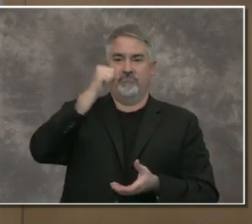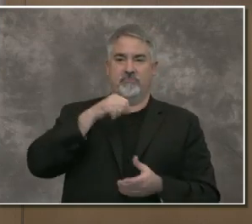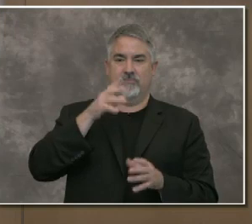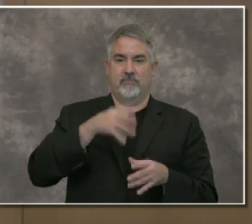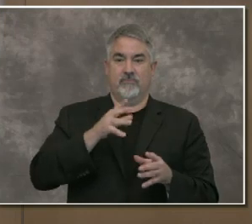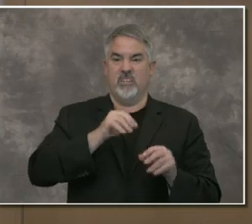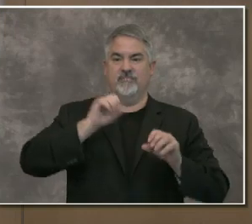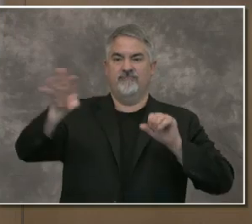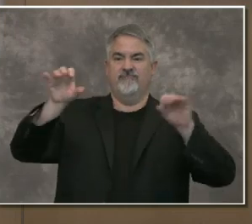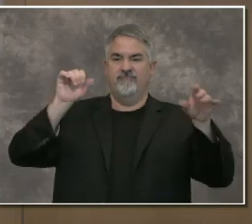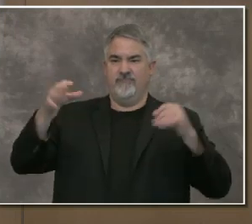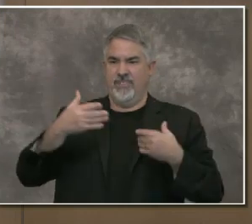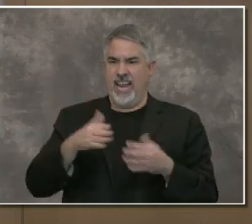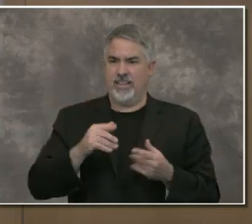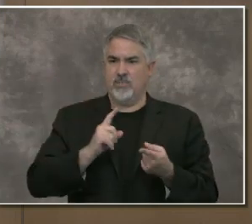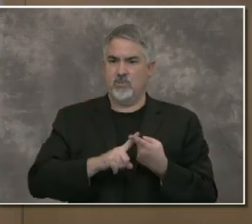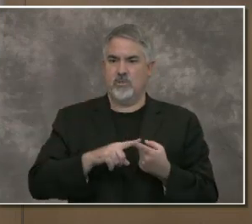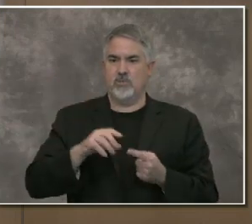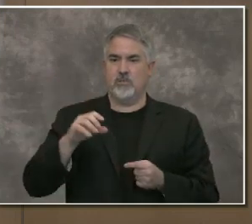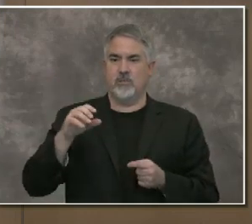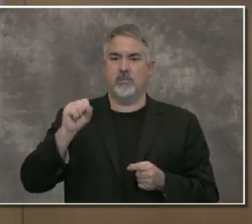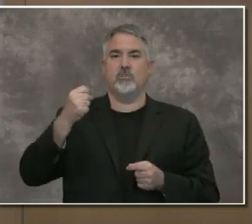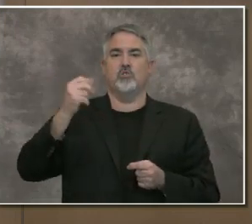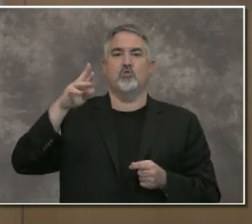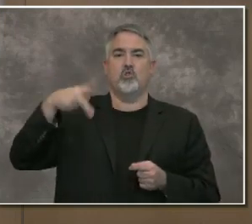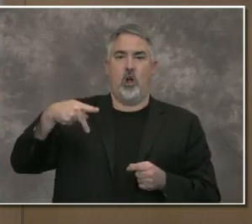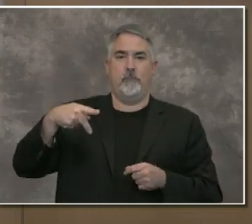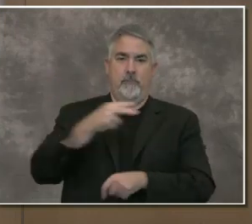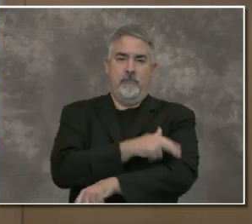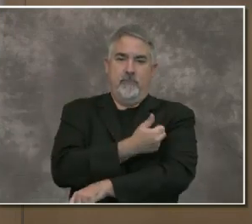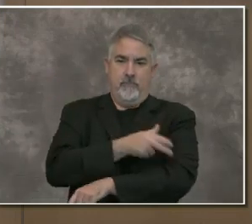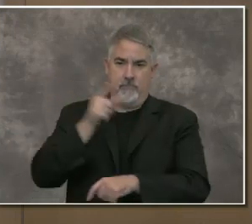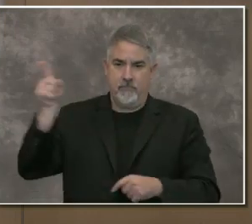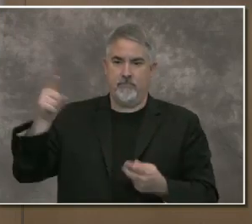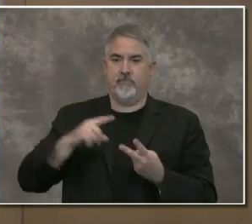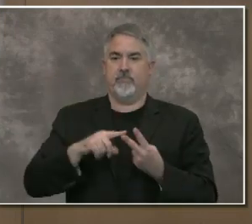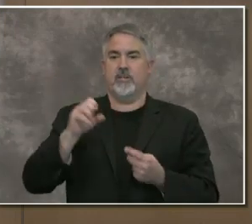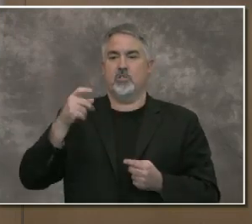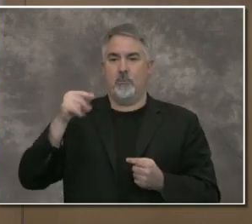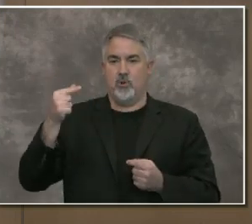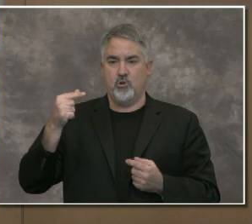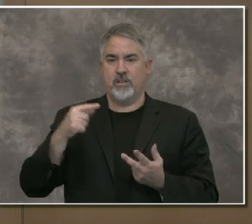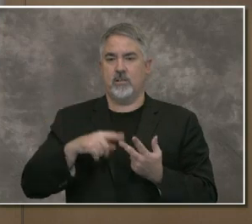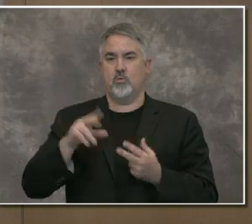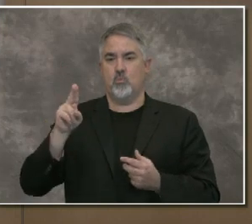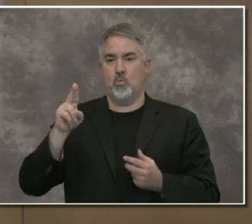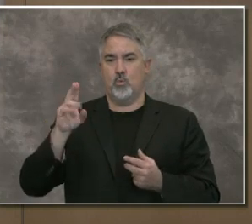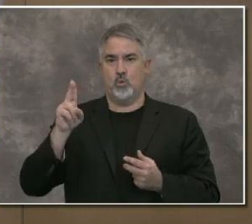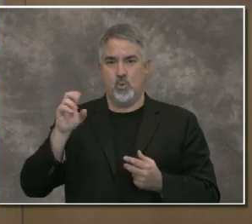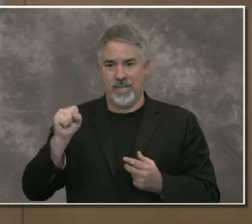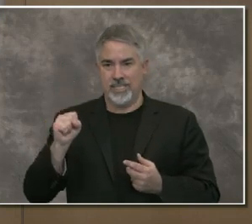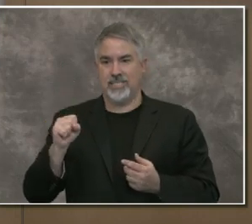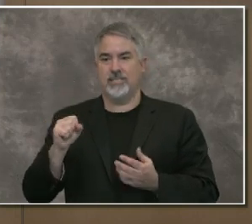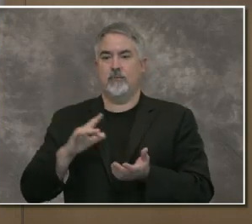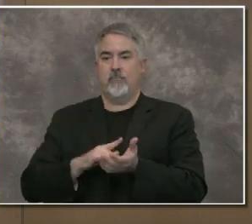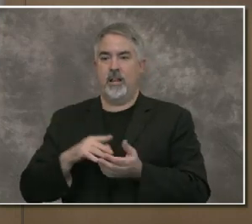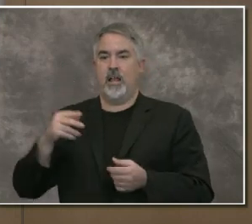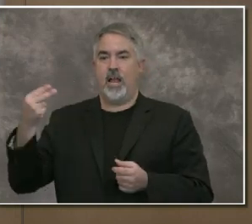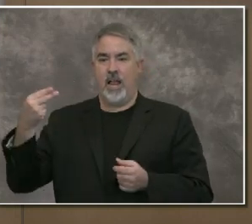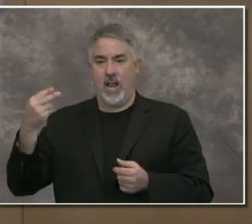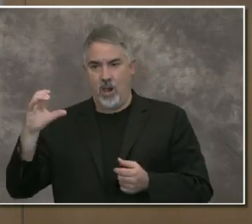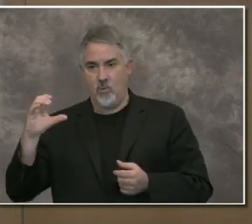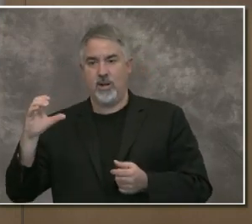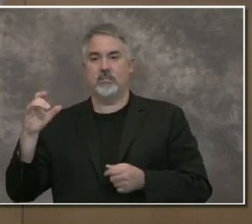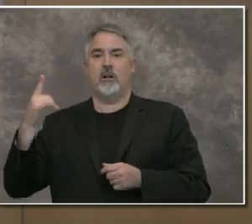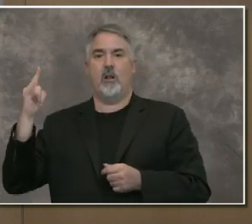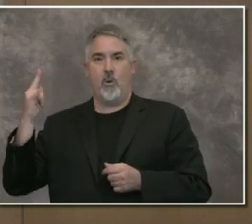Memorial, to Sharp Green, to the UCS San Diego Medical Center in Hillcrest and in La Jolla.